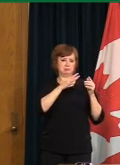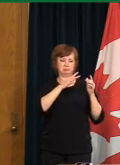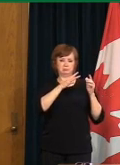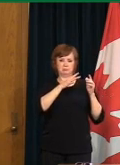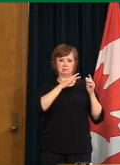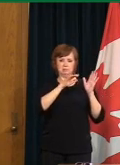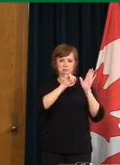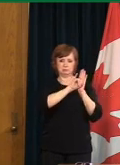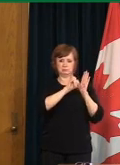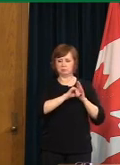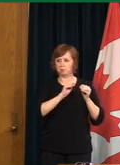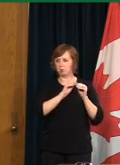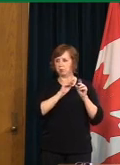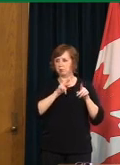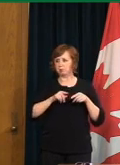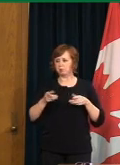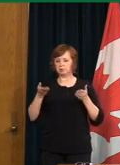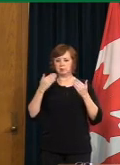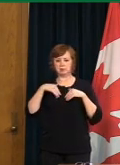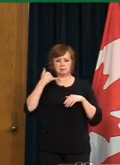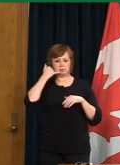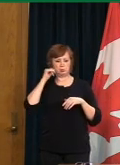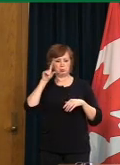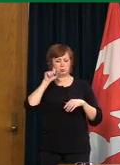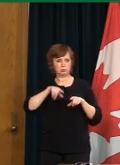We'll take our next question from the phone line.